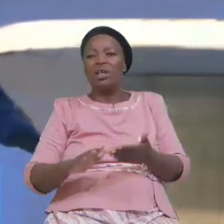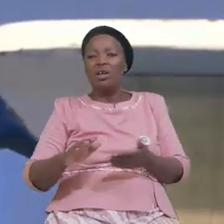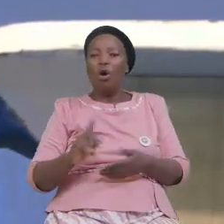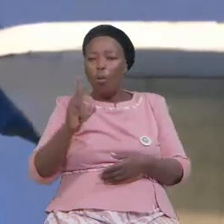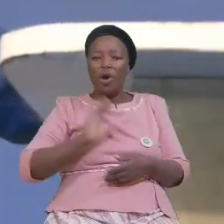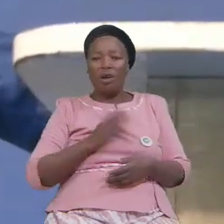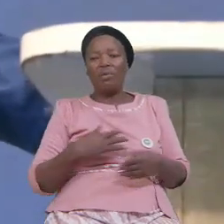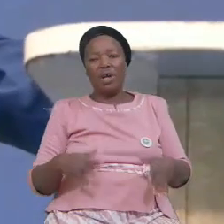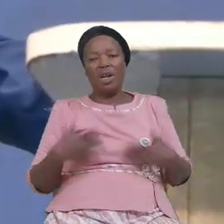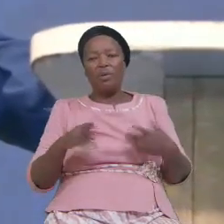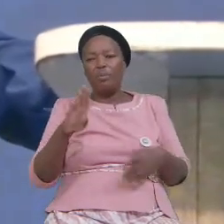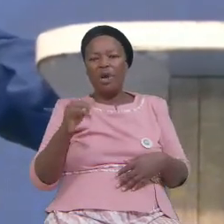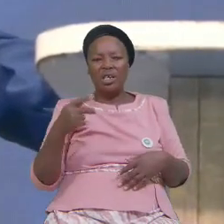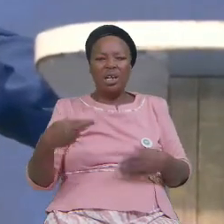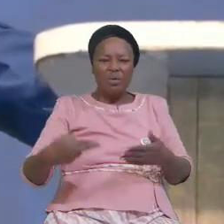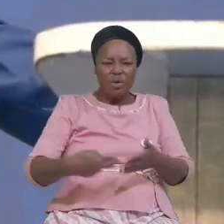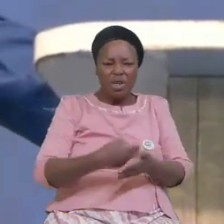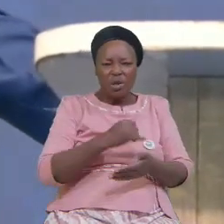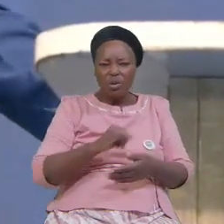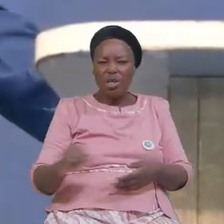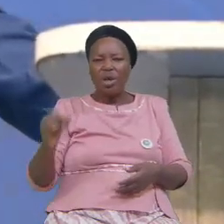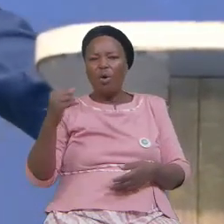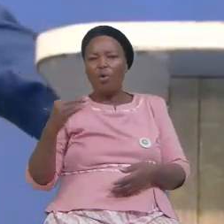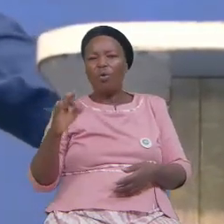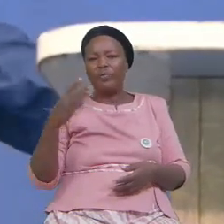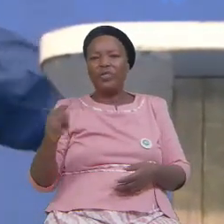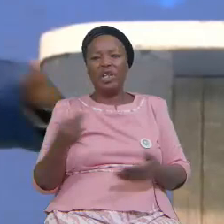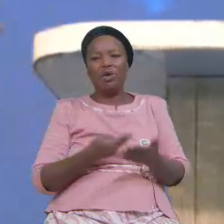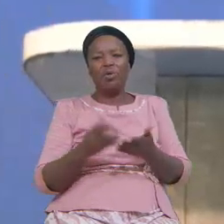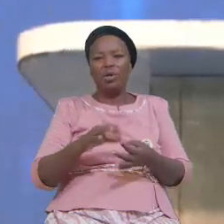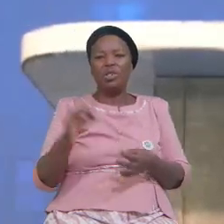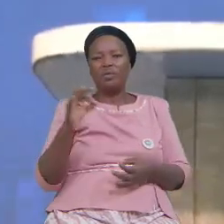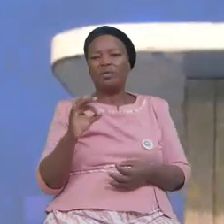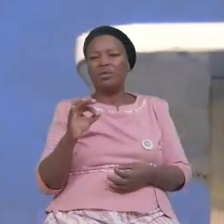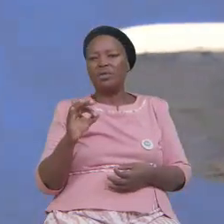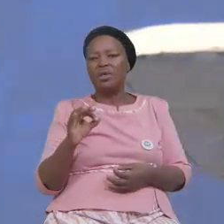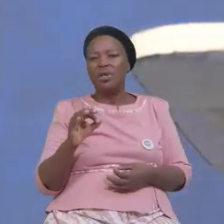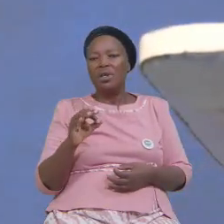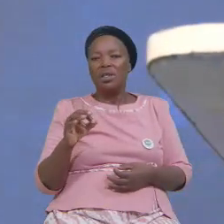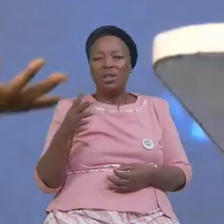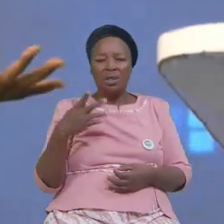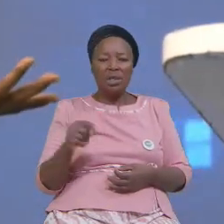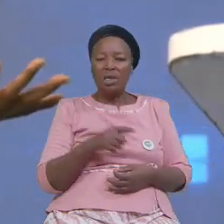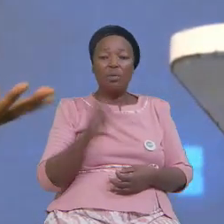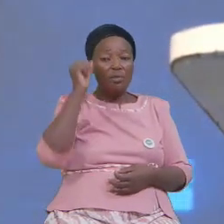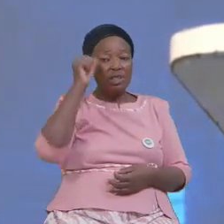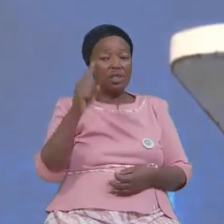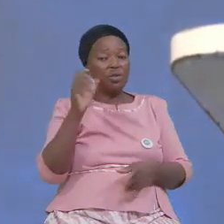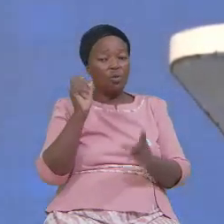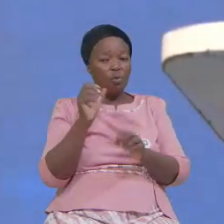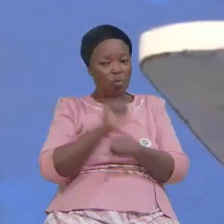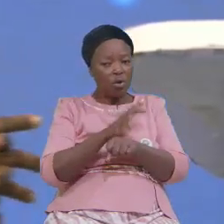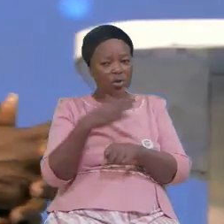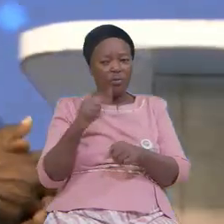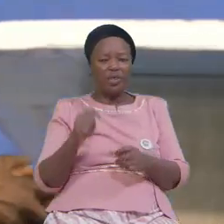the renewing of the Holy Ghost, the perceived works of the Spirit